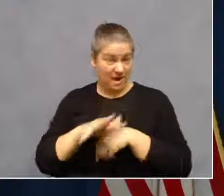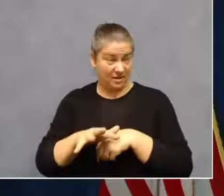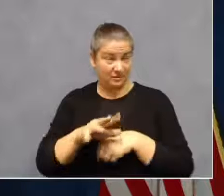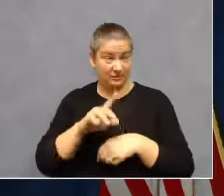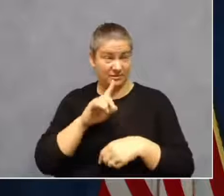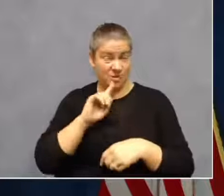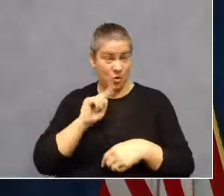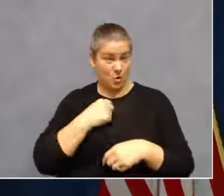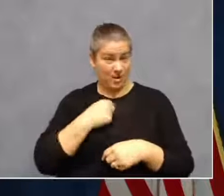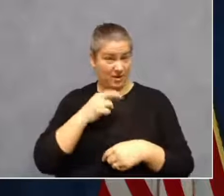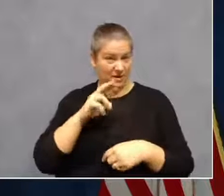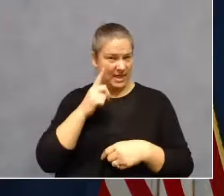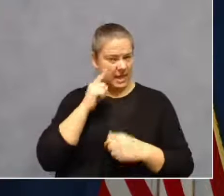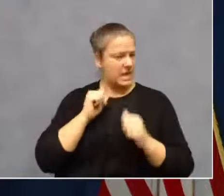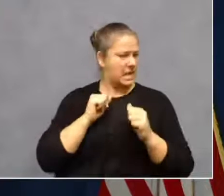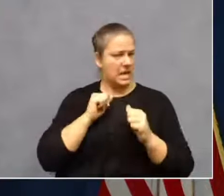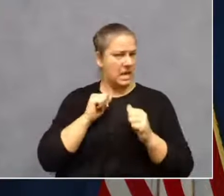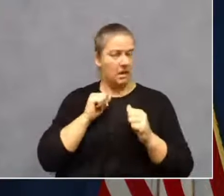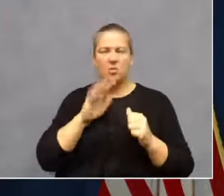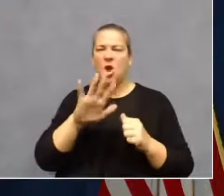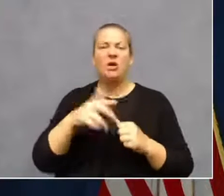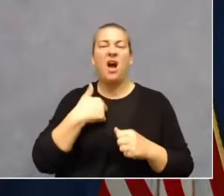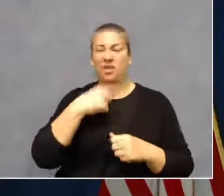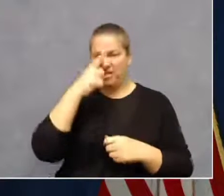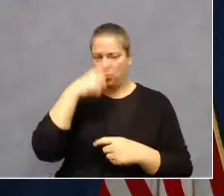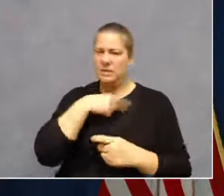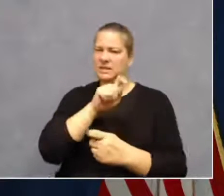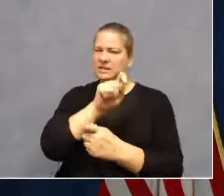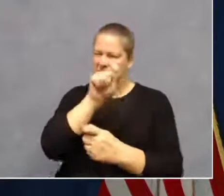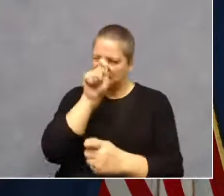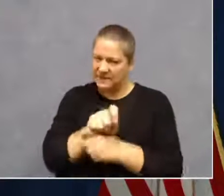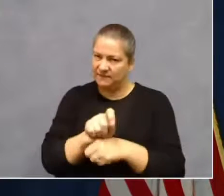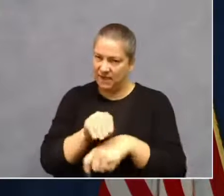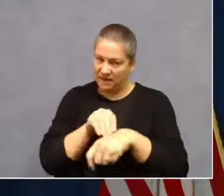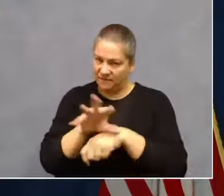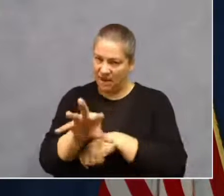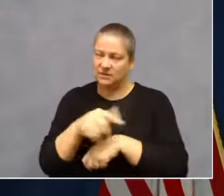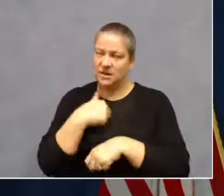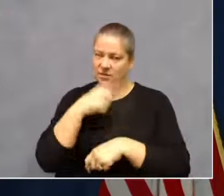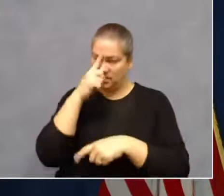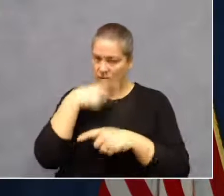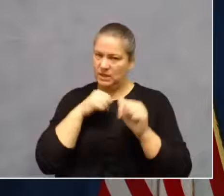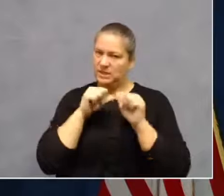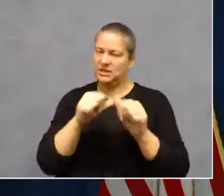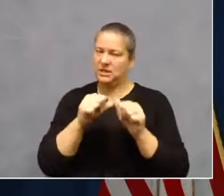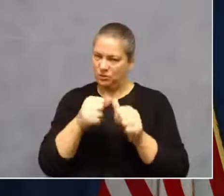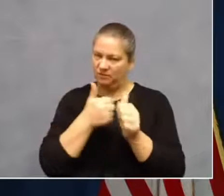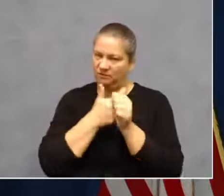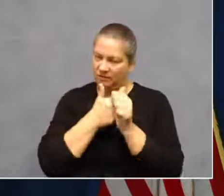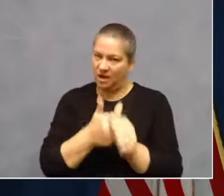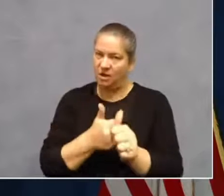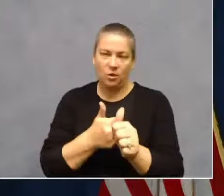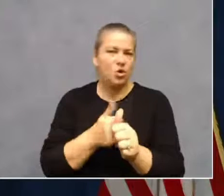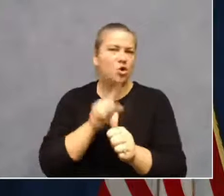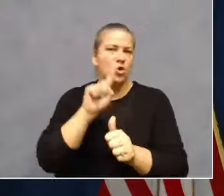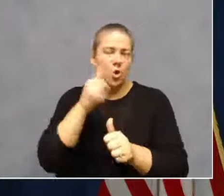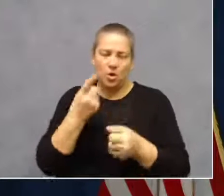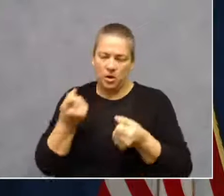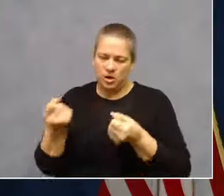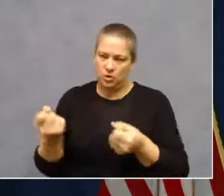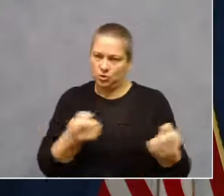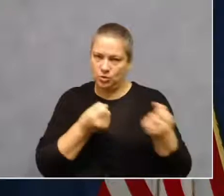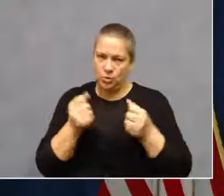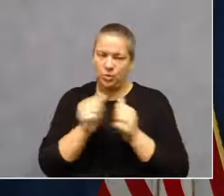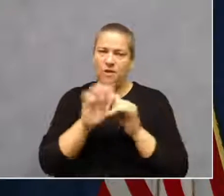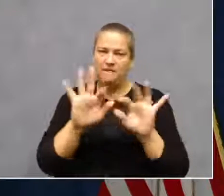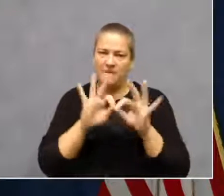advice. I think we need to continue to message it as much as we can, that you need to just trick-or-treat with your immediate family, that